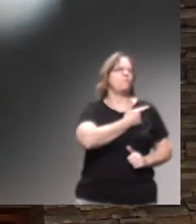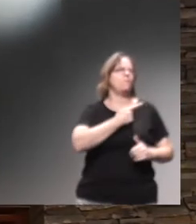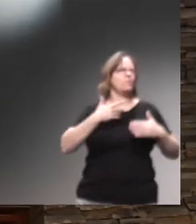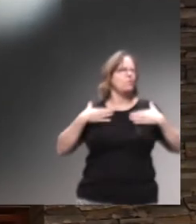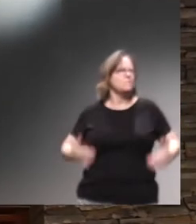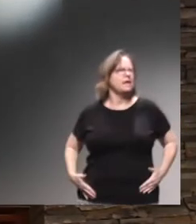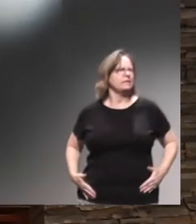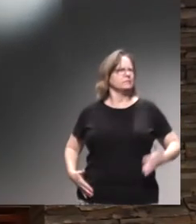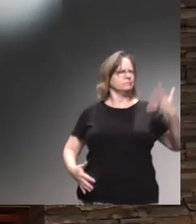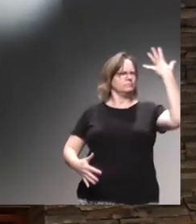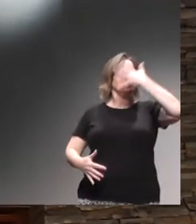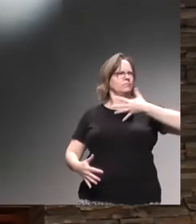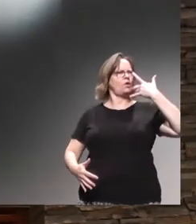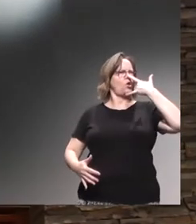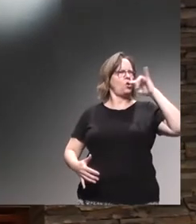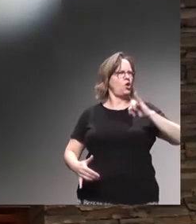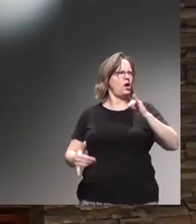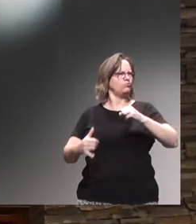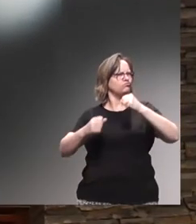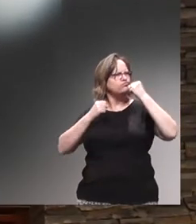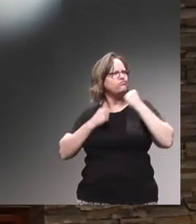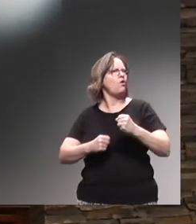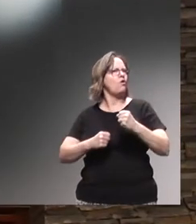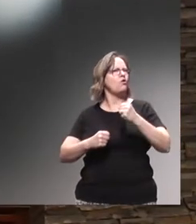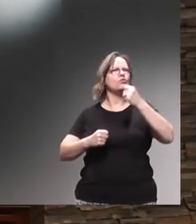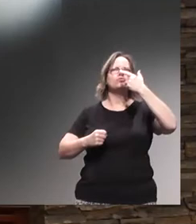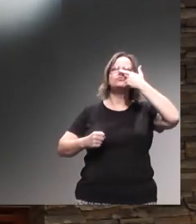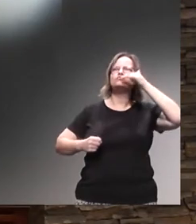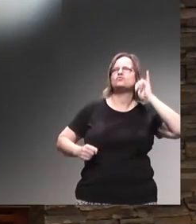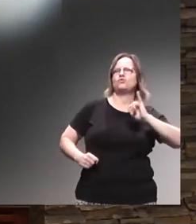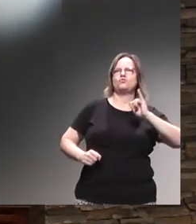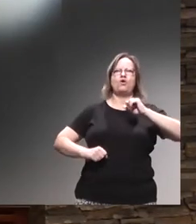this strength that comes from within us, regardless of our gender.